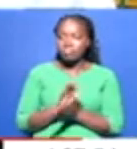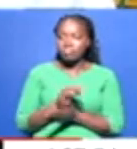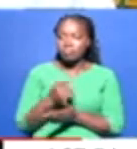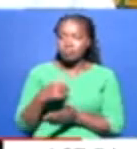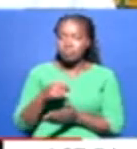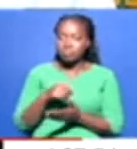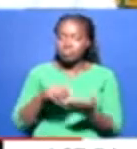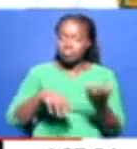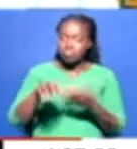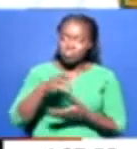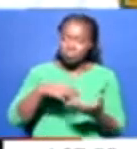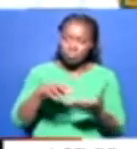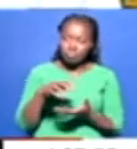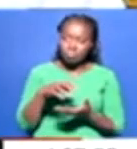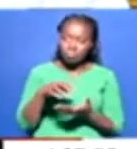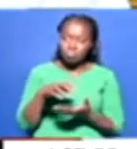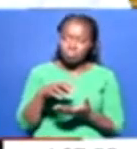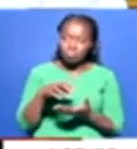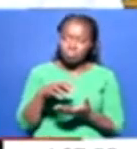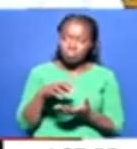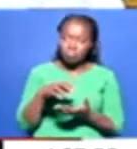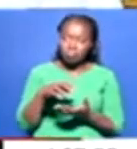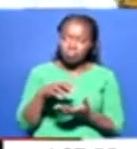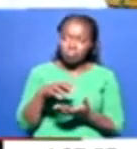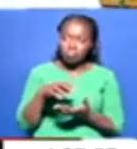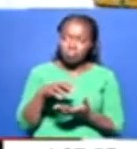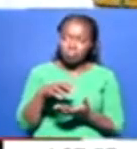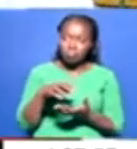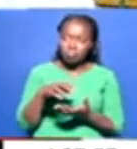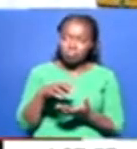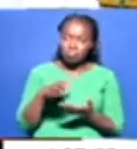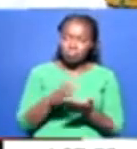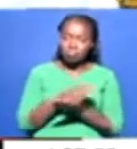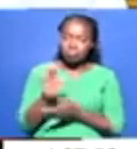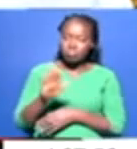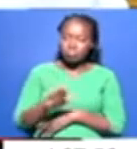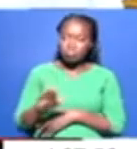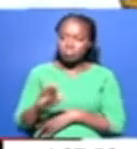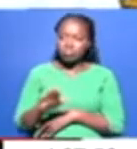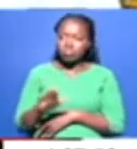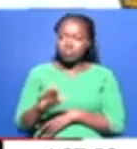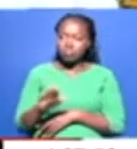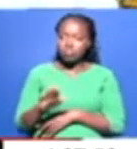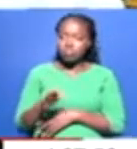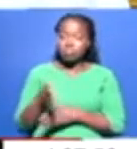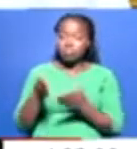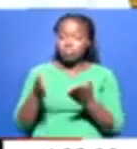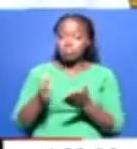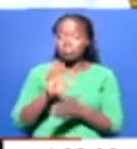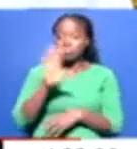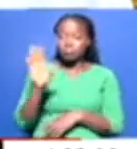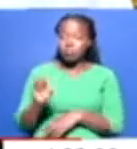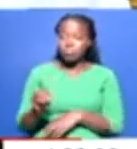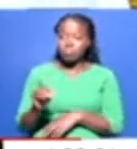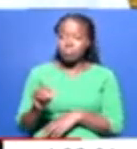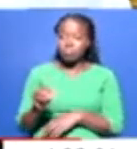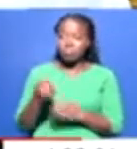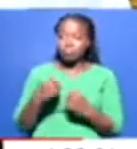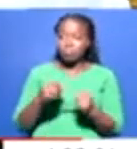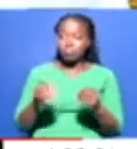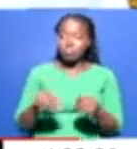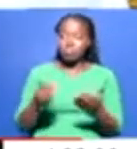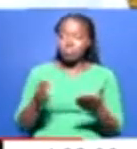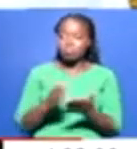blending that there are ecological zones which are available in Africa that are able to give you